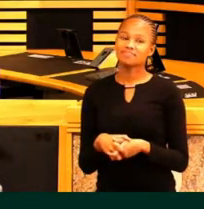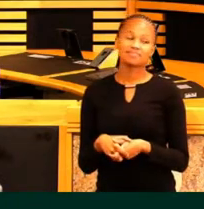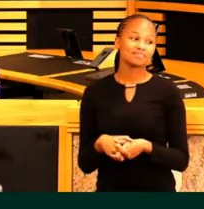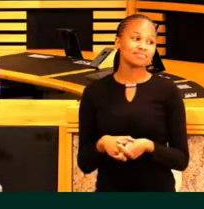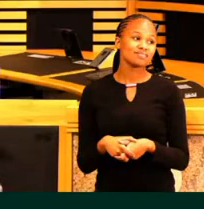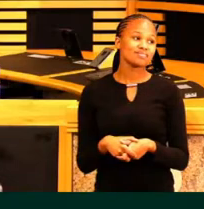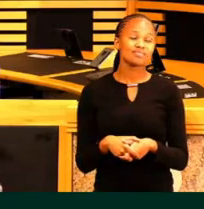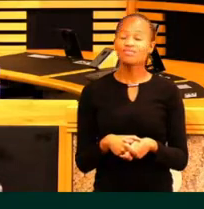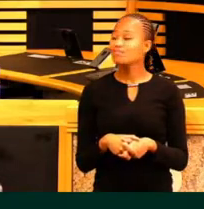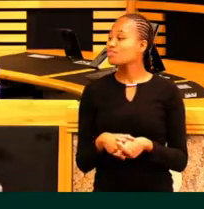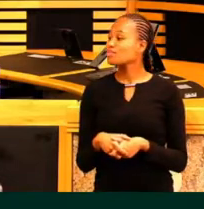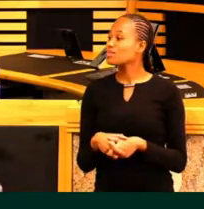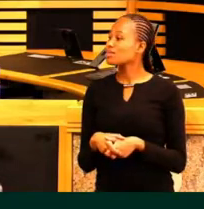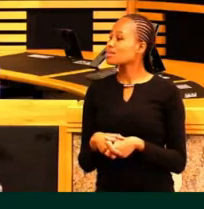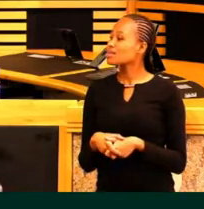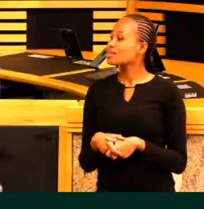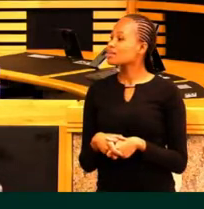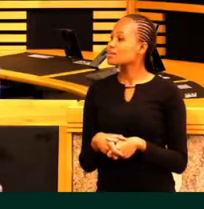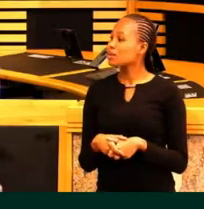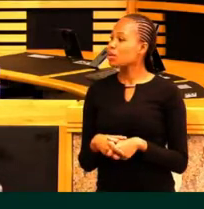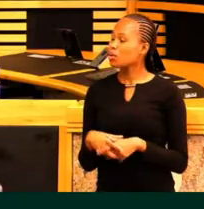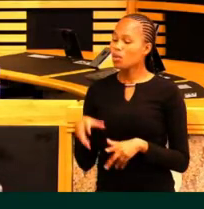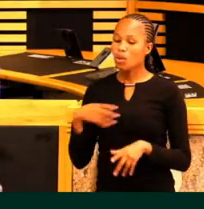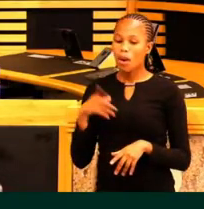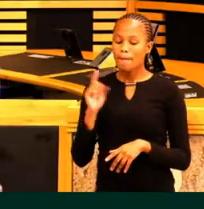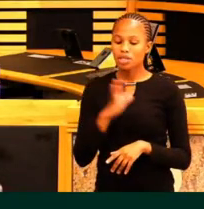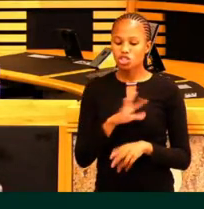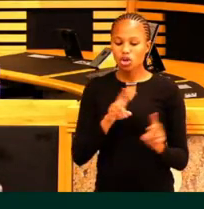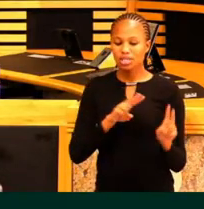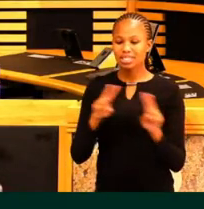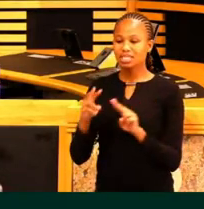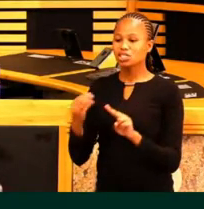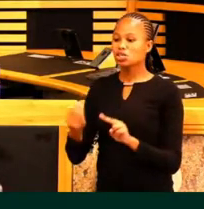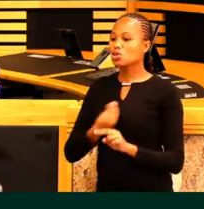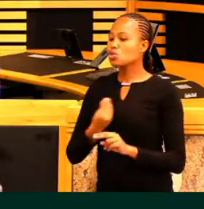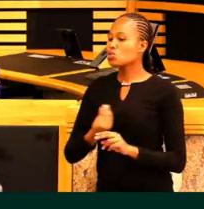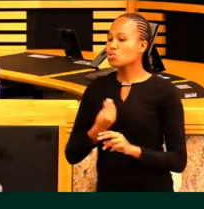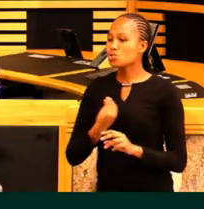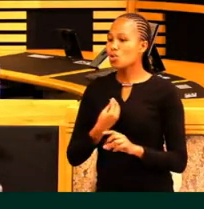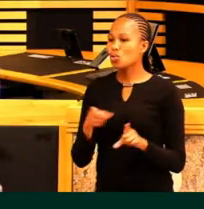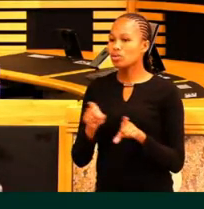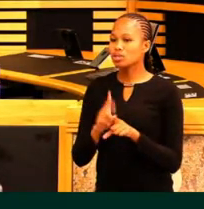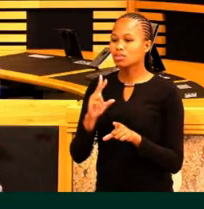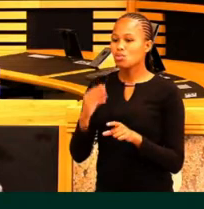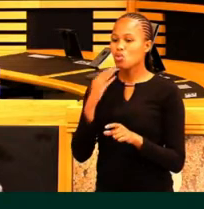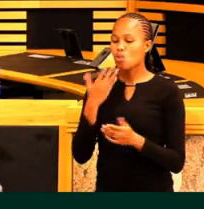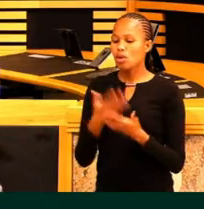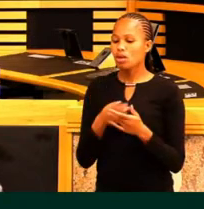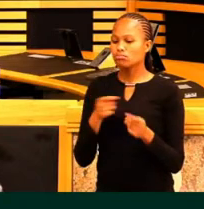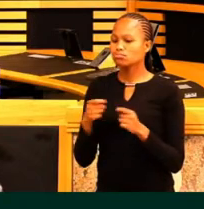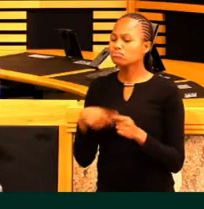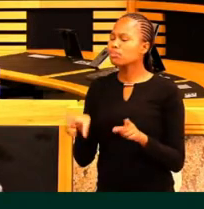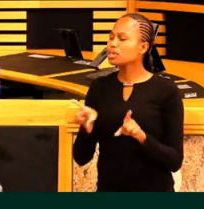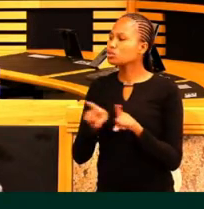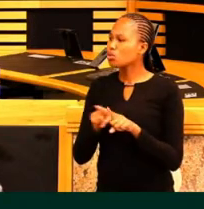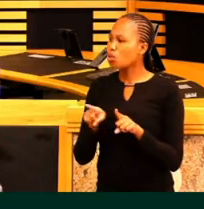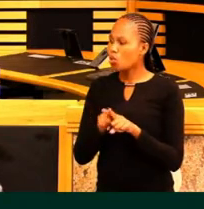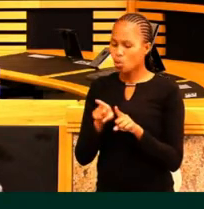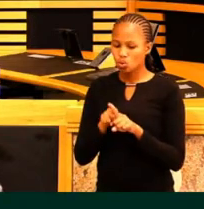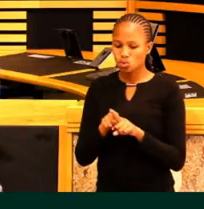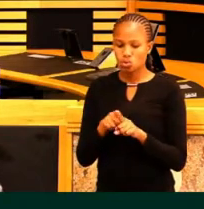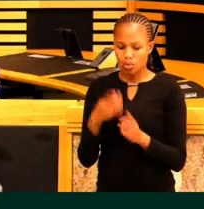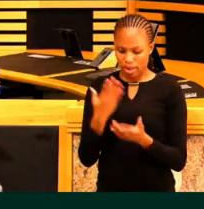we should we should not recognize youth as a consumers but also approaches